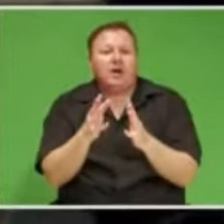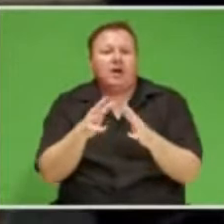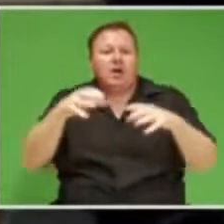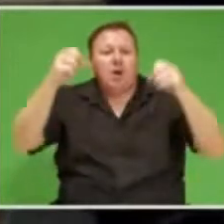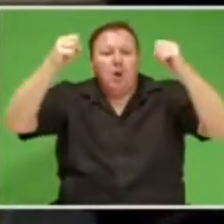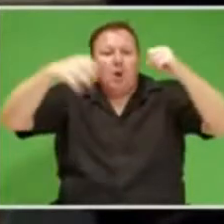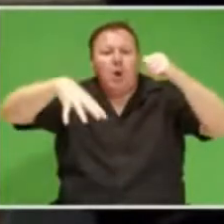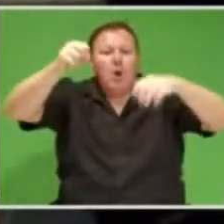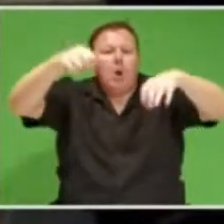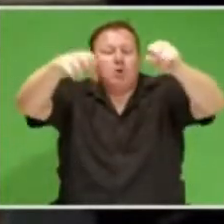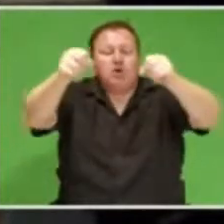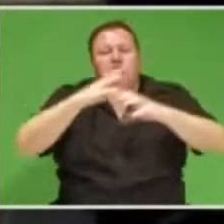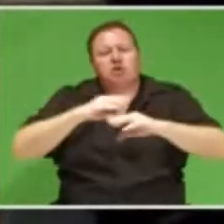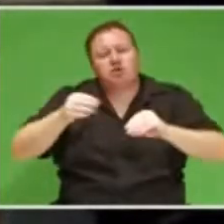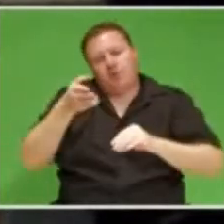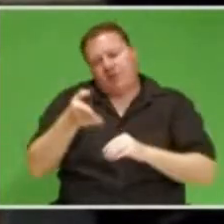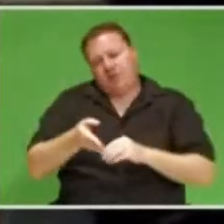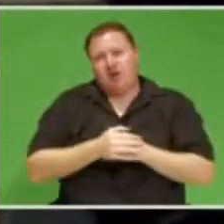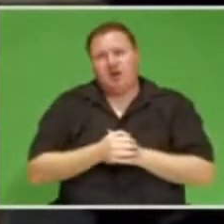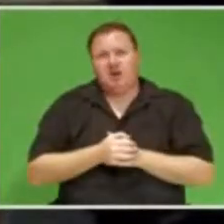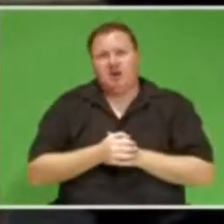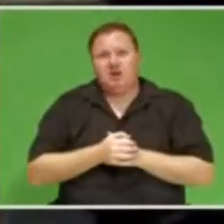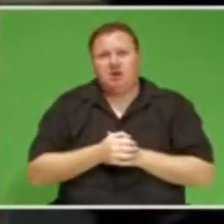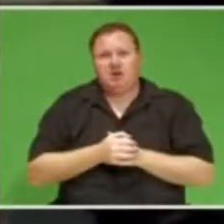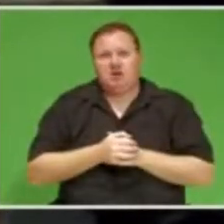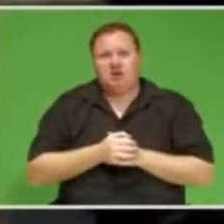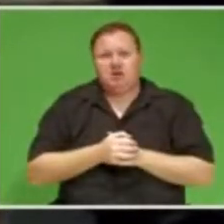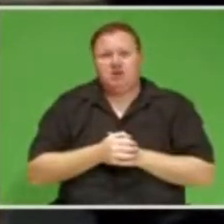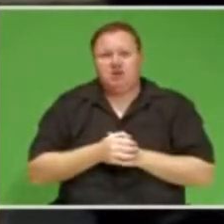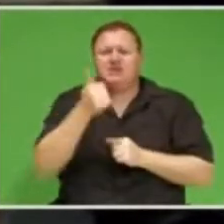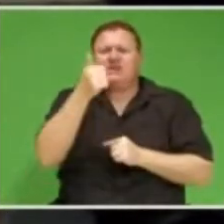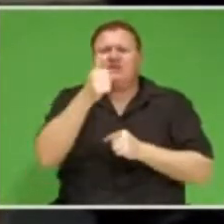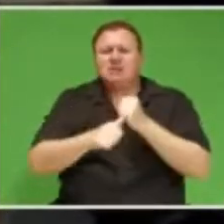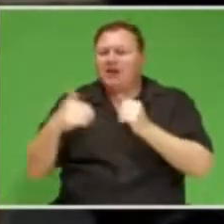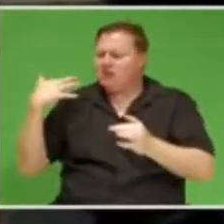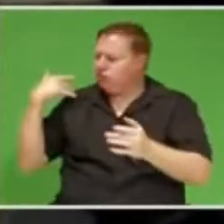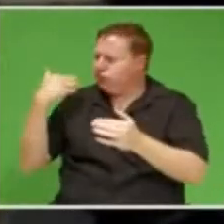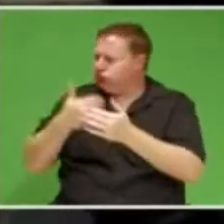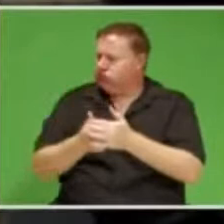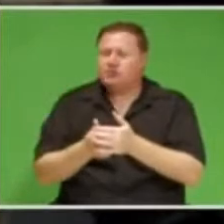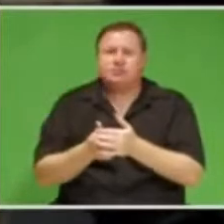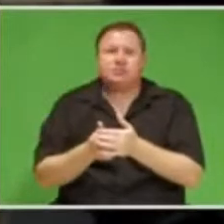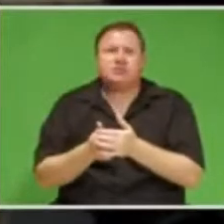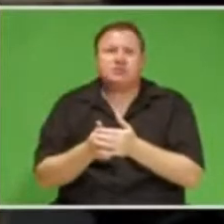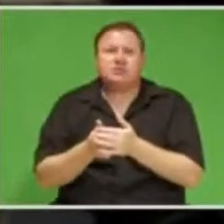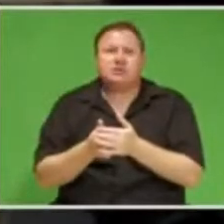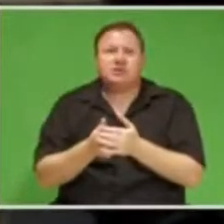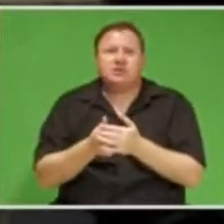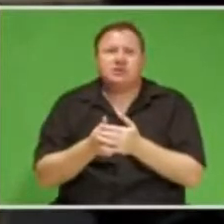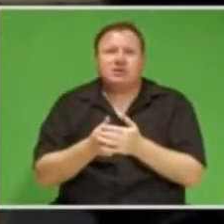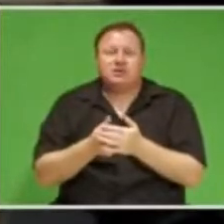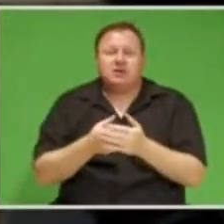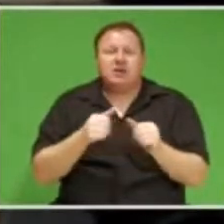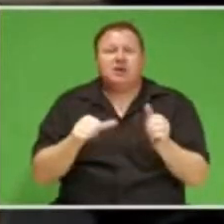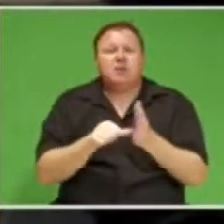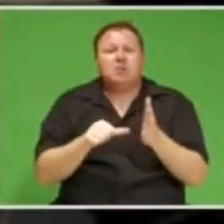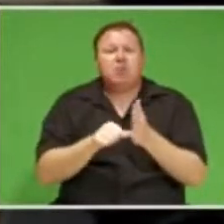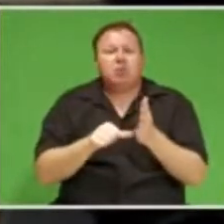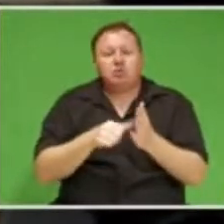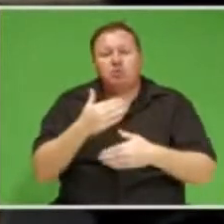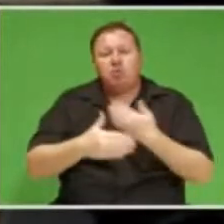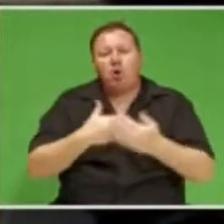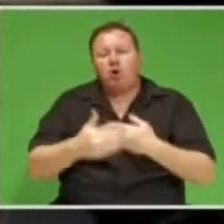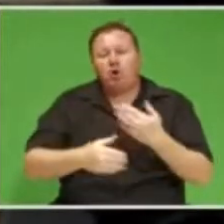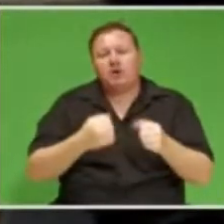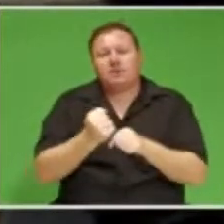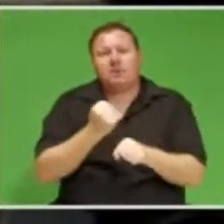shedding. Now, during the last 6 months, we have made important progress